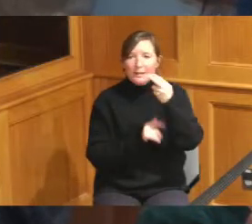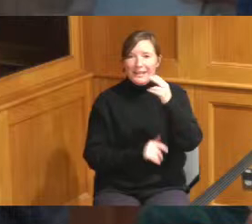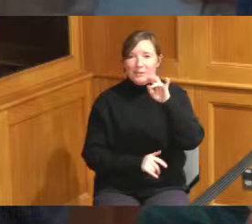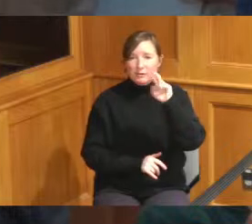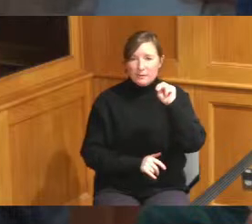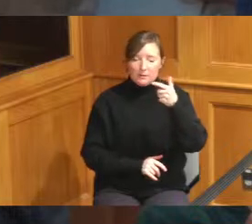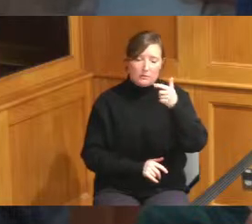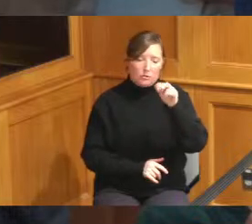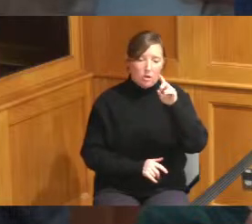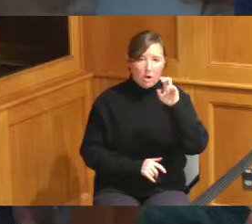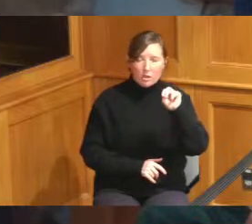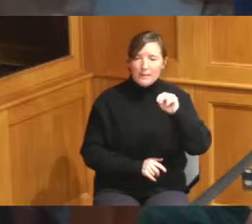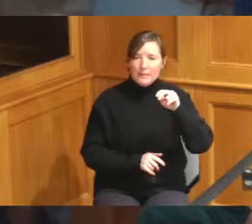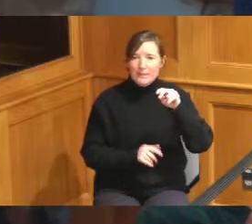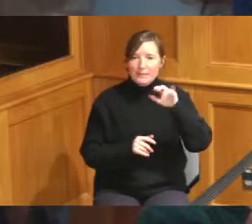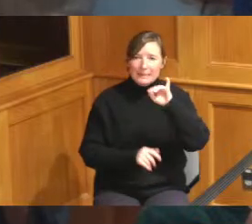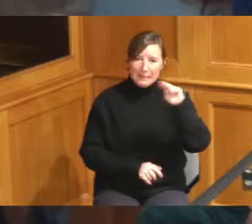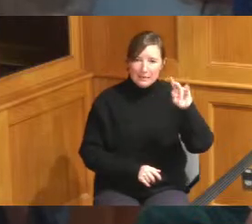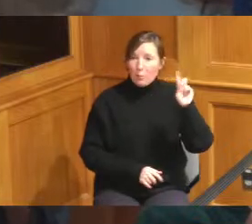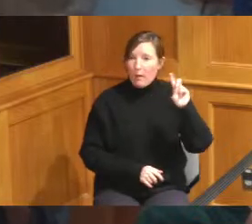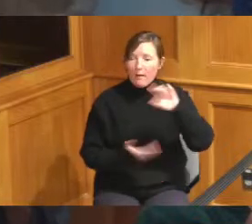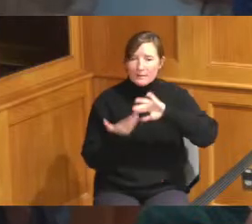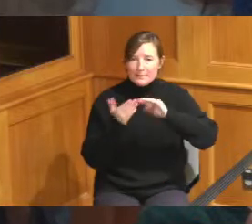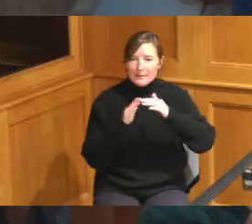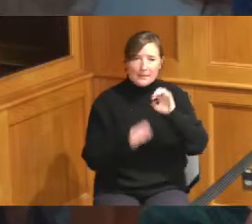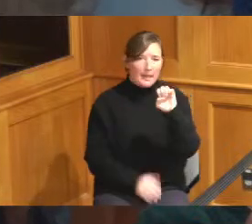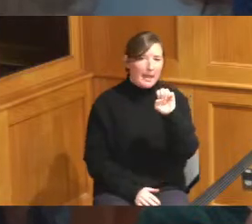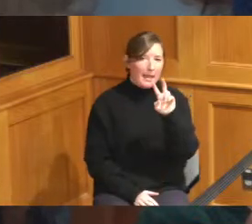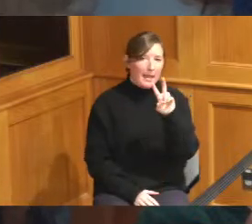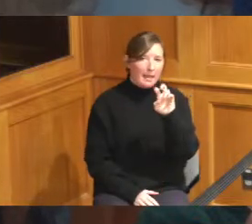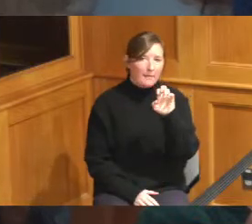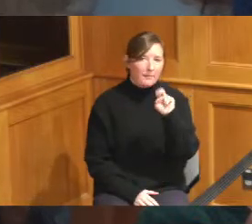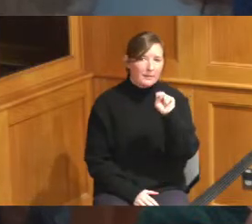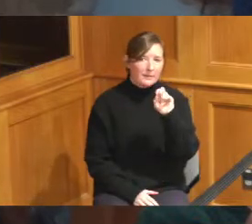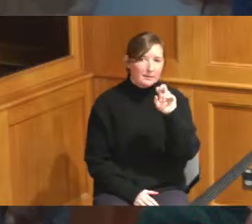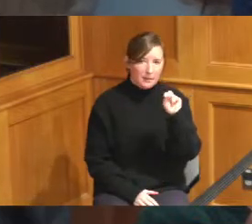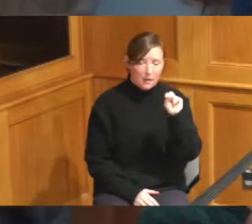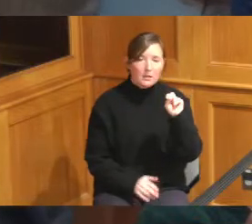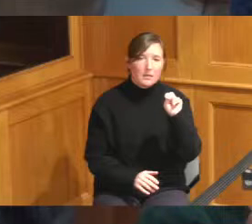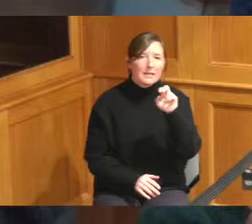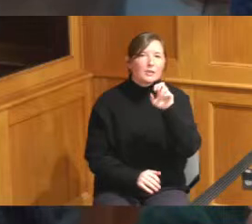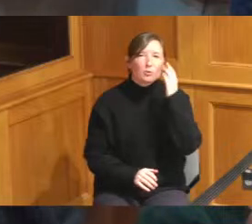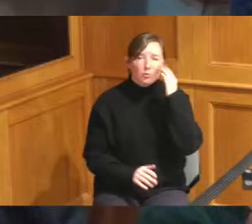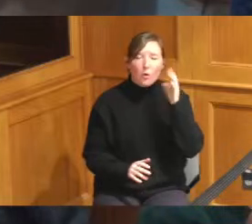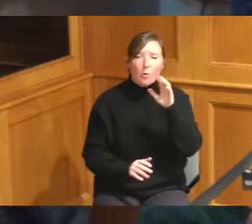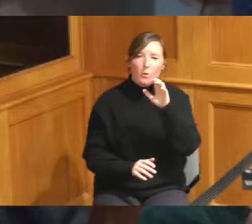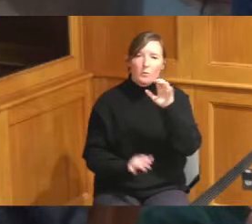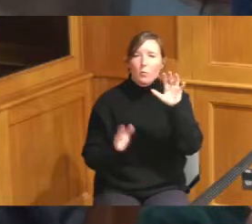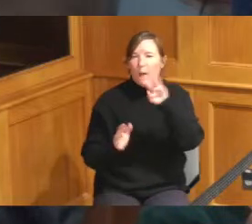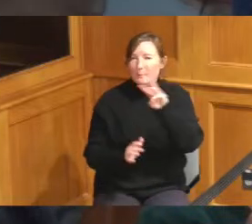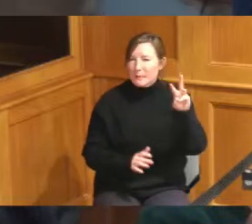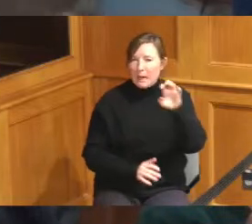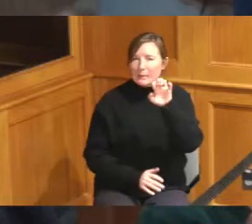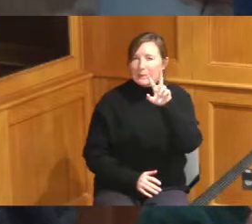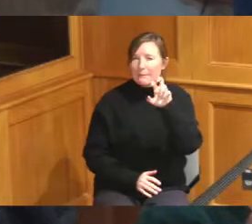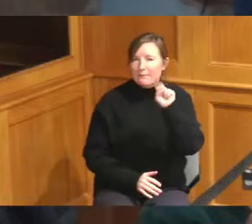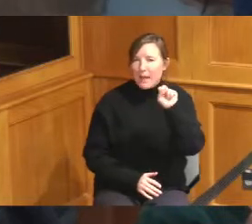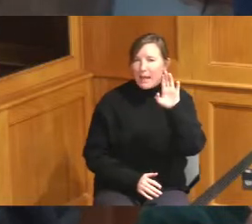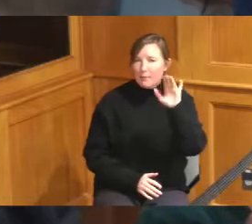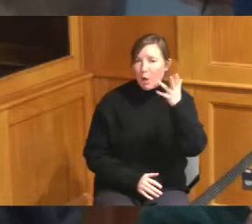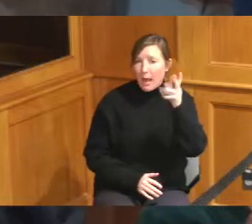Inn in Evanston, and the information is on our website and through Eventbrite. And the last thing I want to share too is